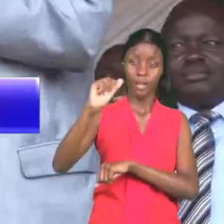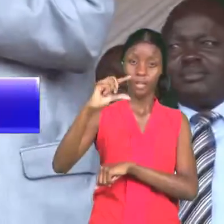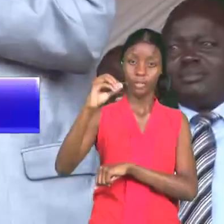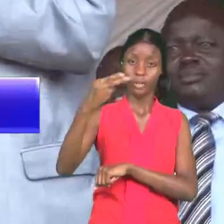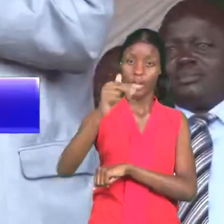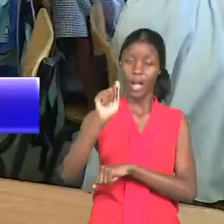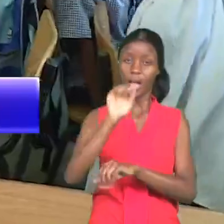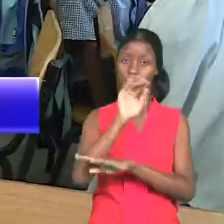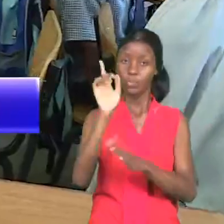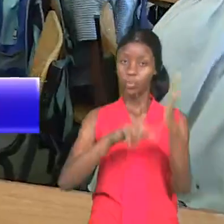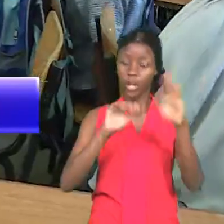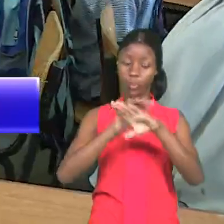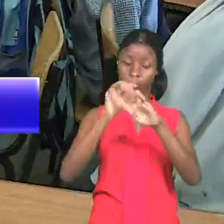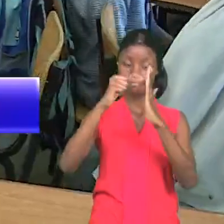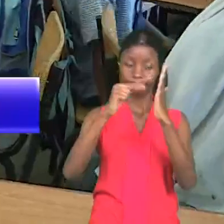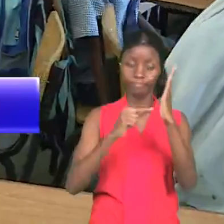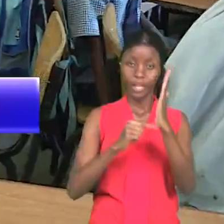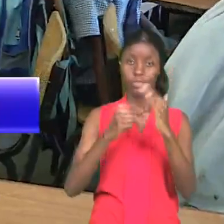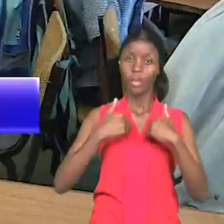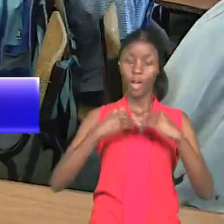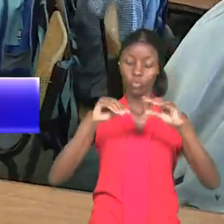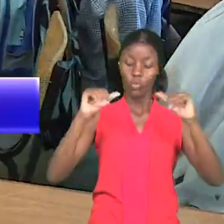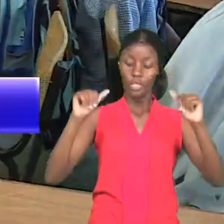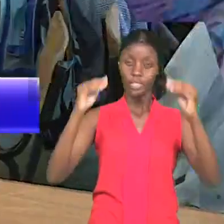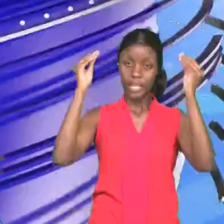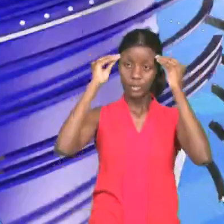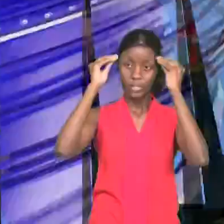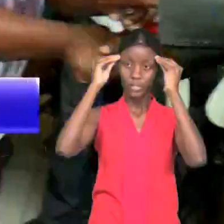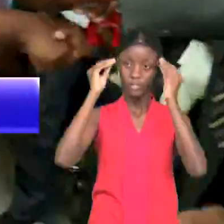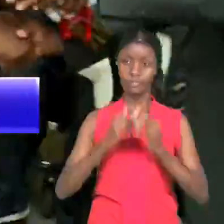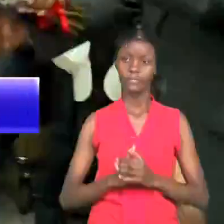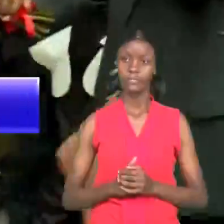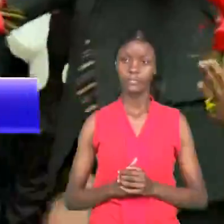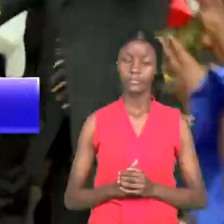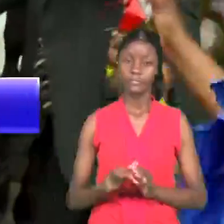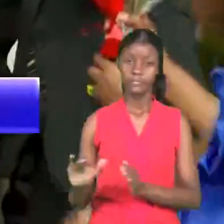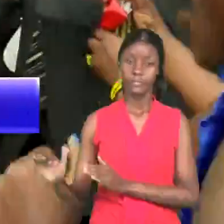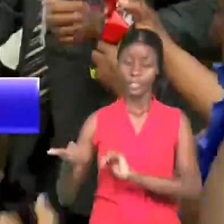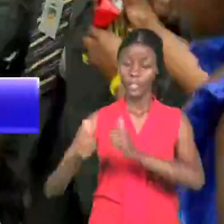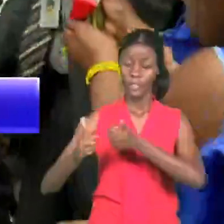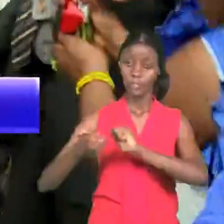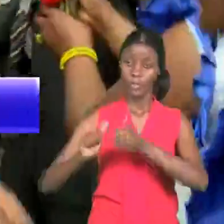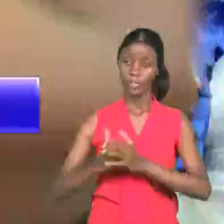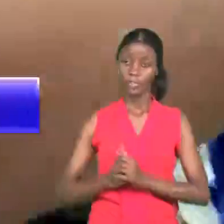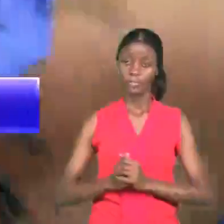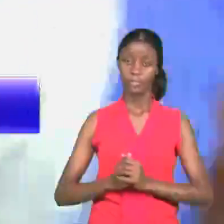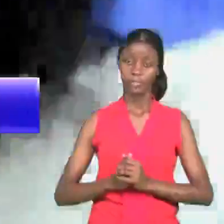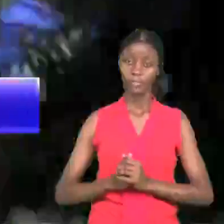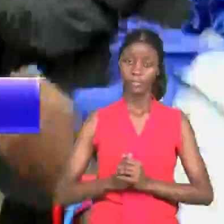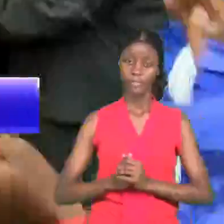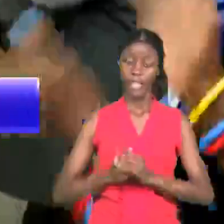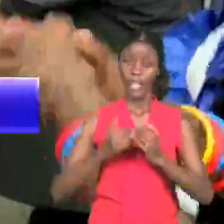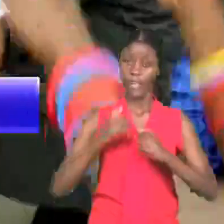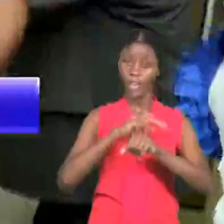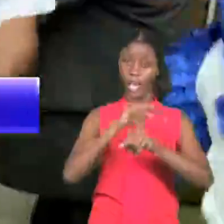for proper guidelines to ensure quality education. And in sports, the victorious